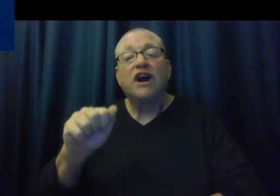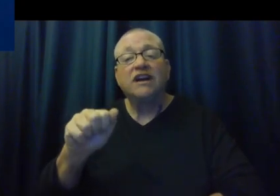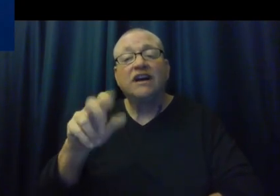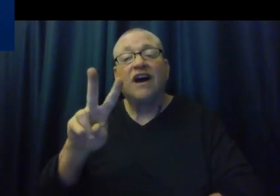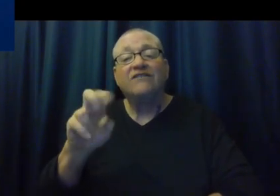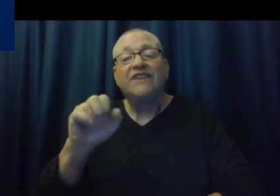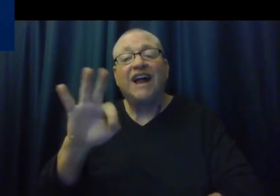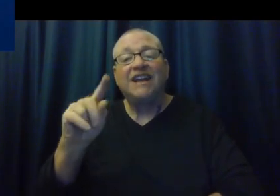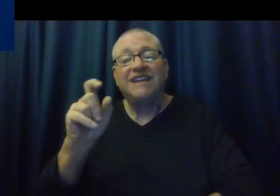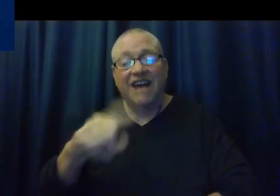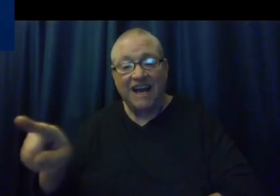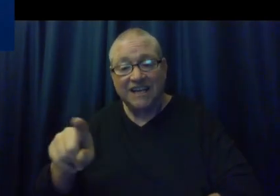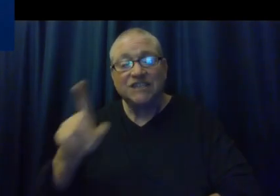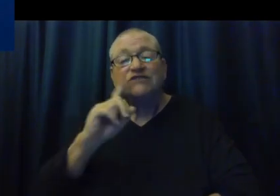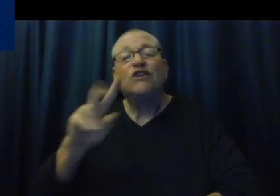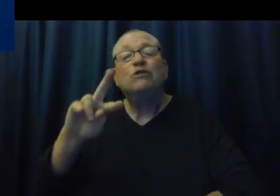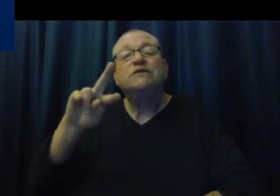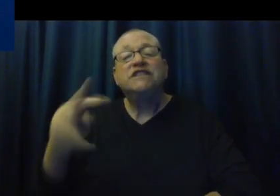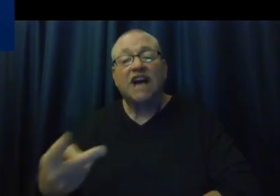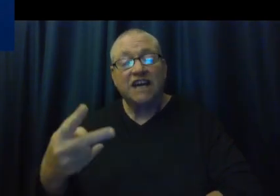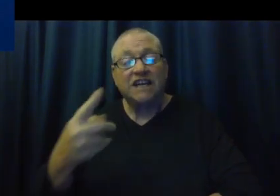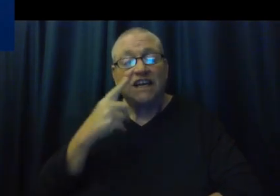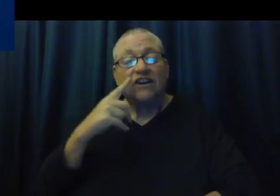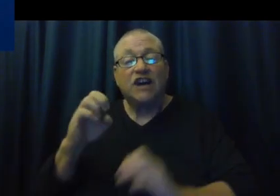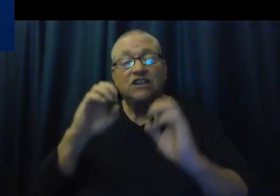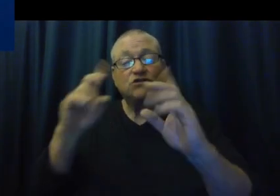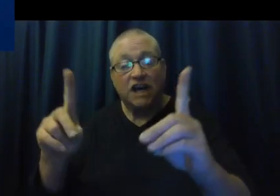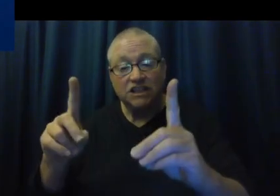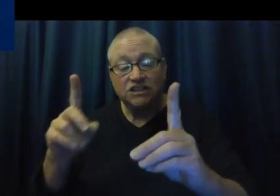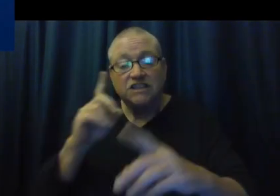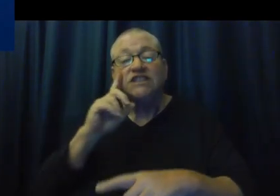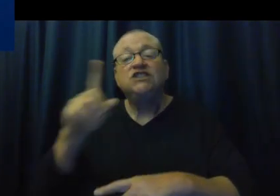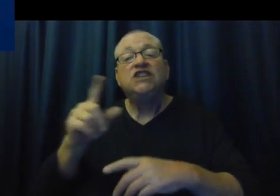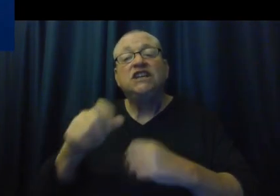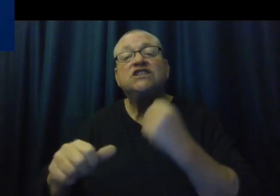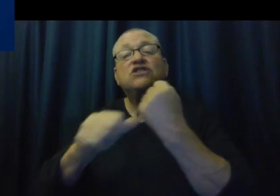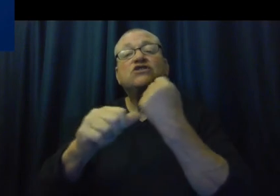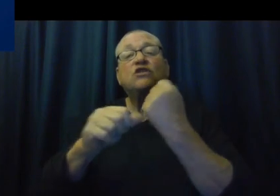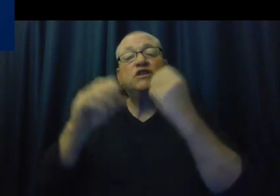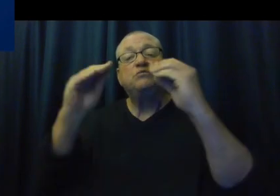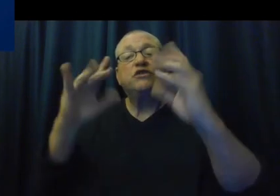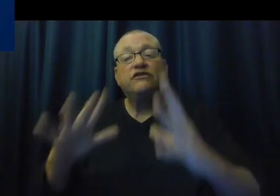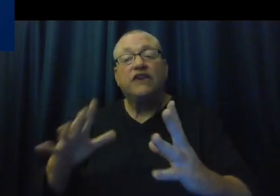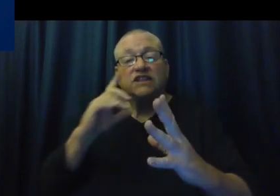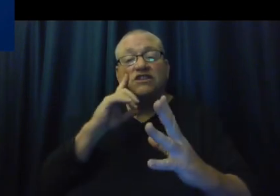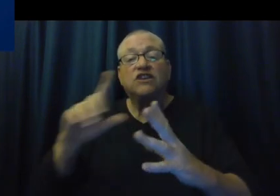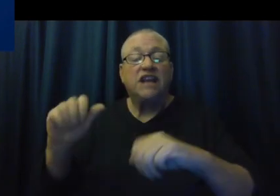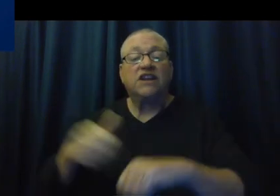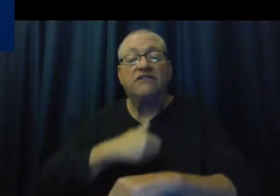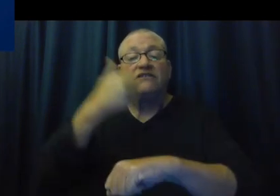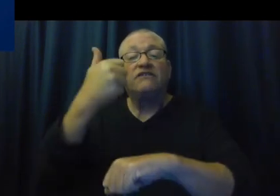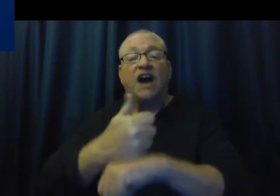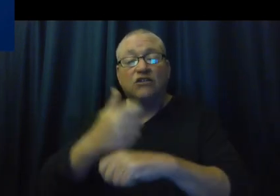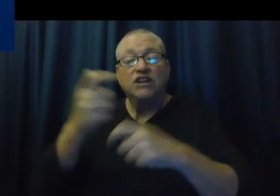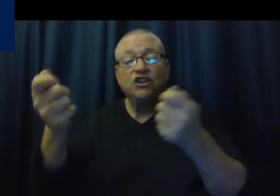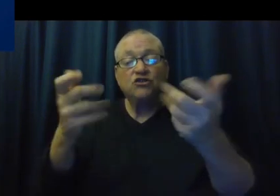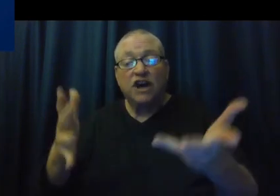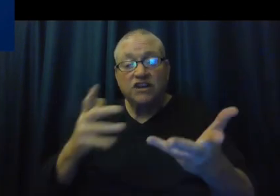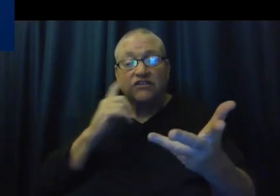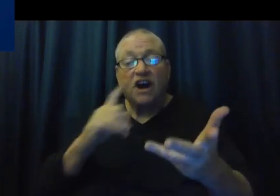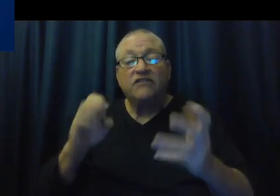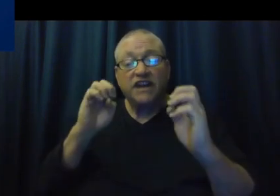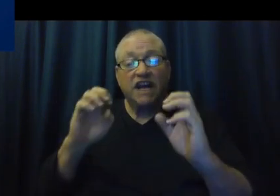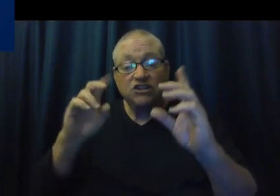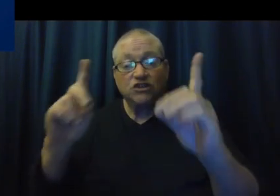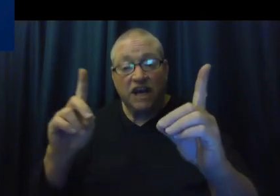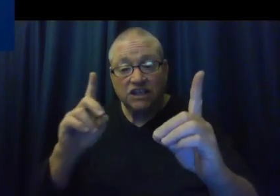from Secondary Education. Dr. Velez is an associate professor in secondary education and the founding director of the Education